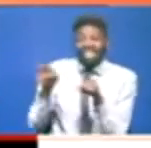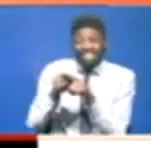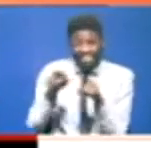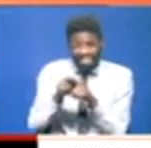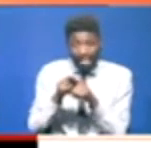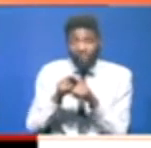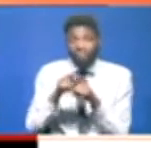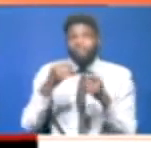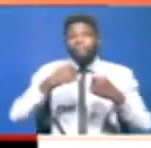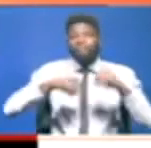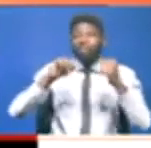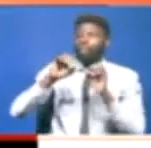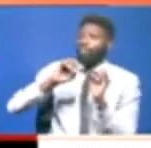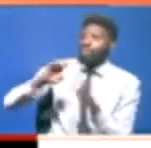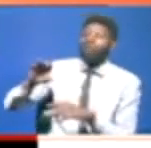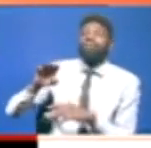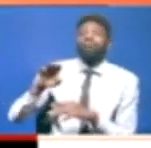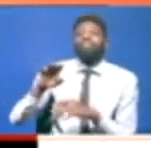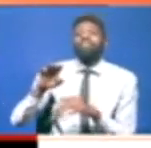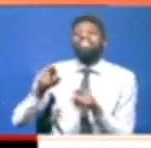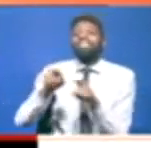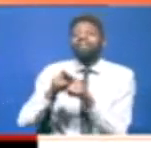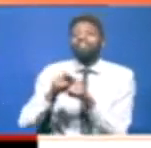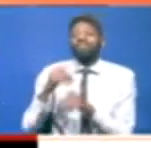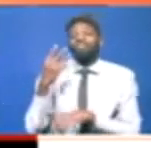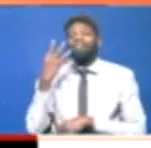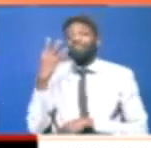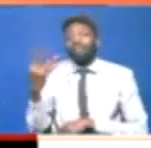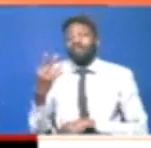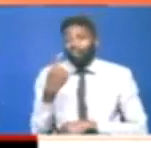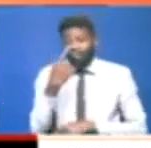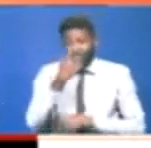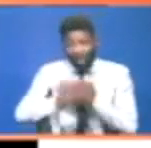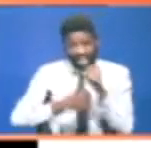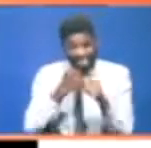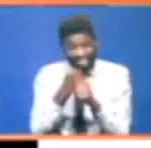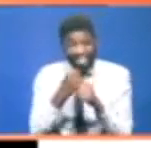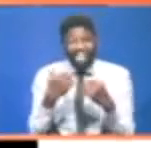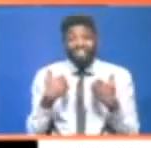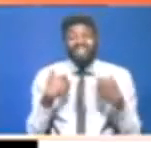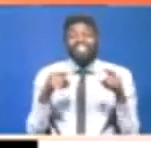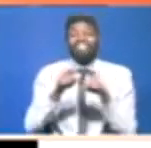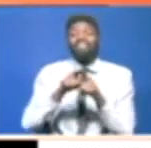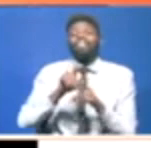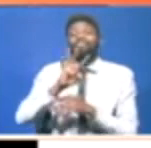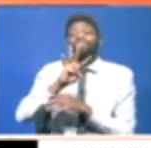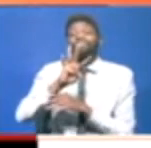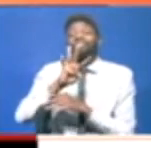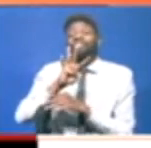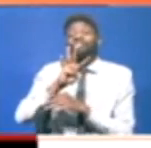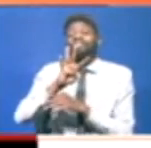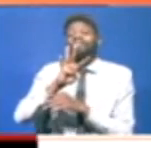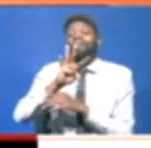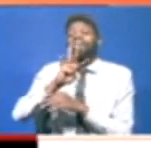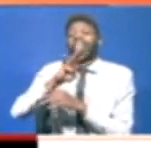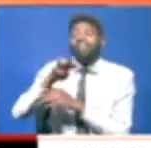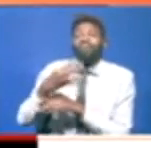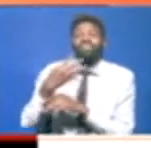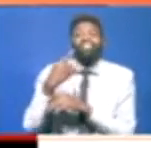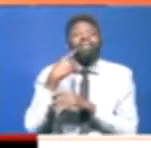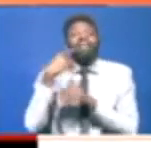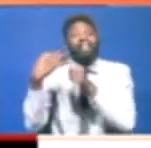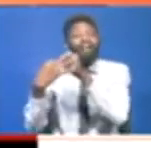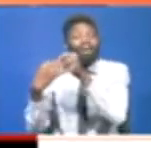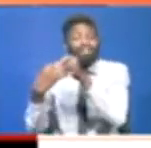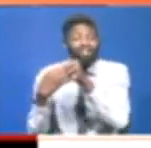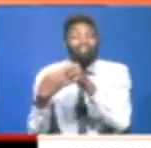shillings. Yeah. So 400 shillings in a year, you're contributing up to, close to 4,800. Yeah. Look at 4,800 in 30